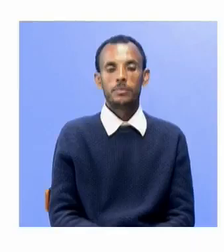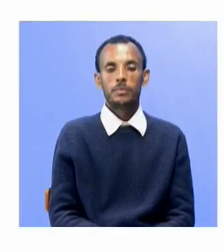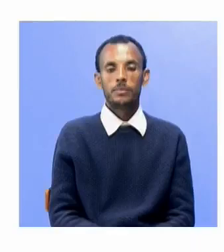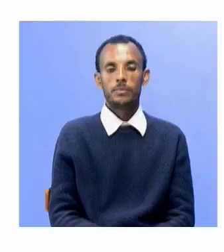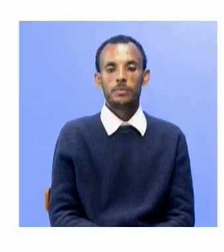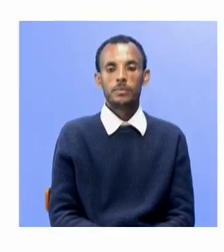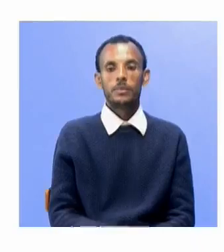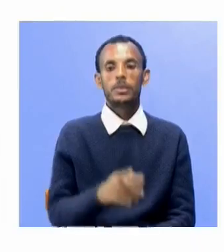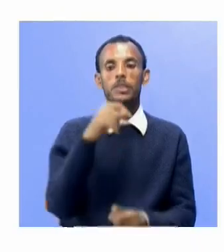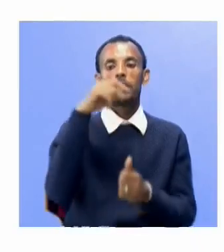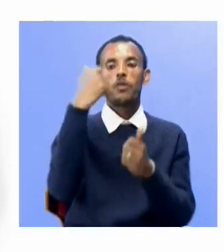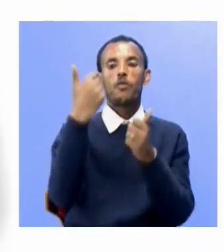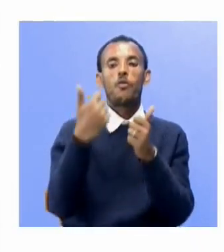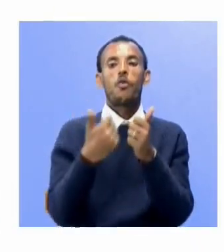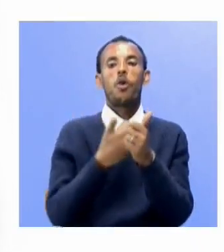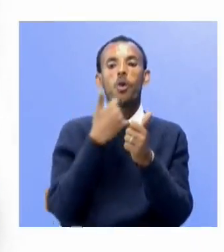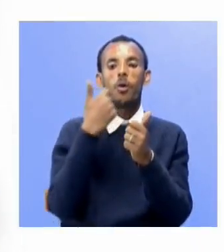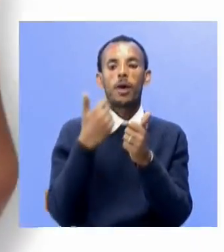The following